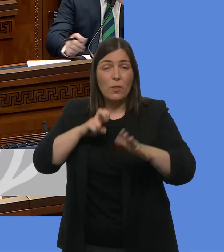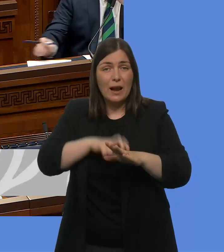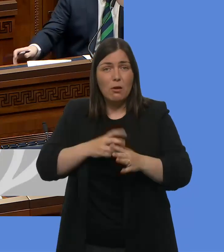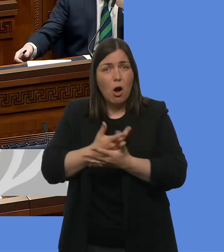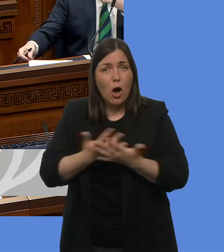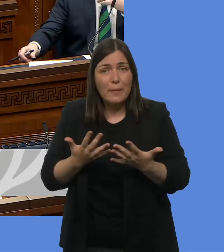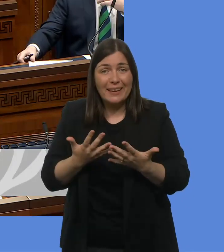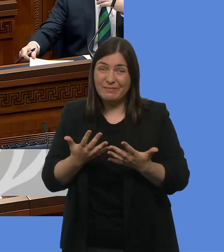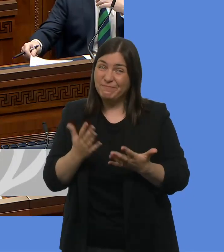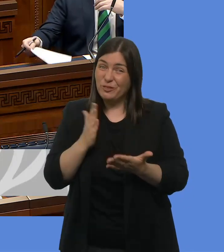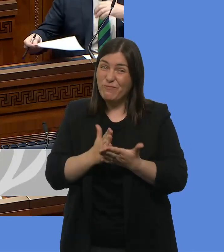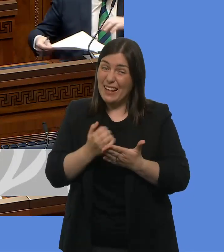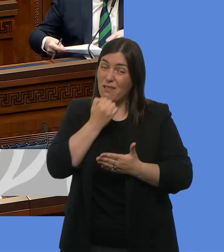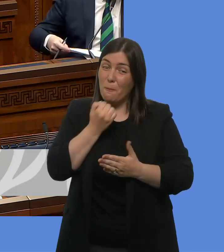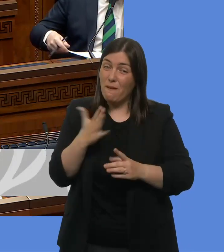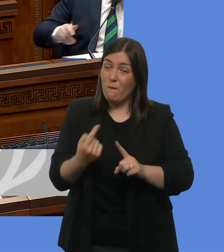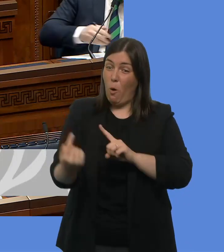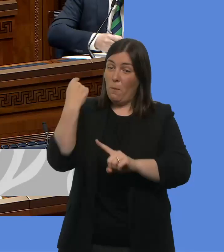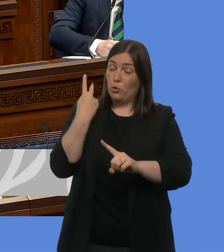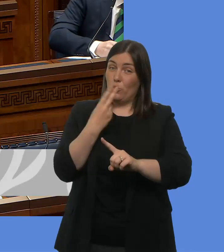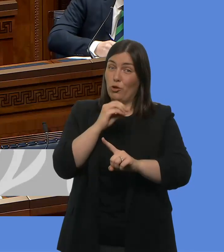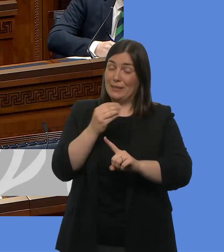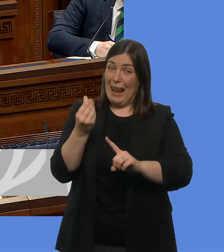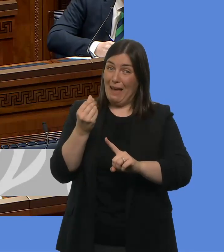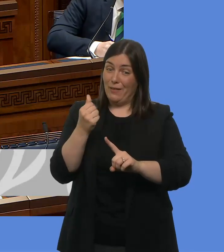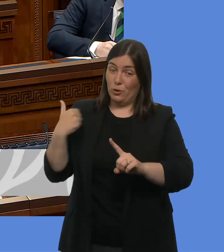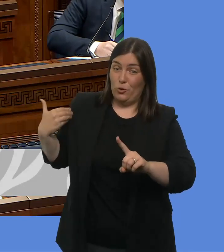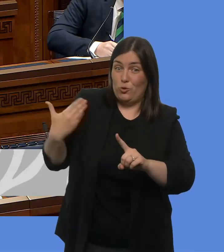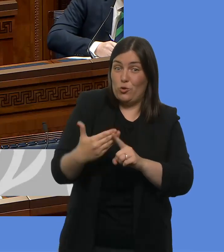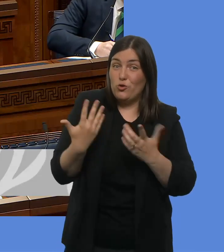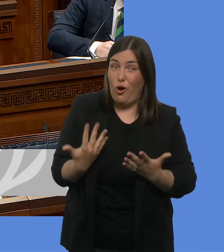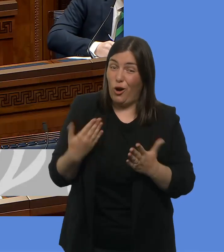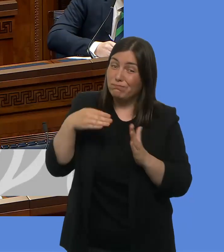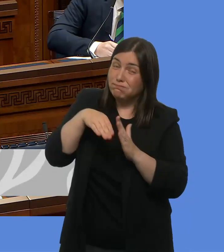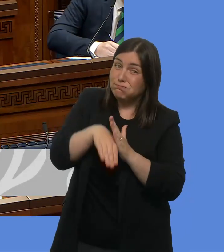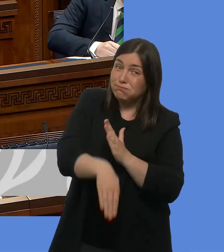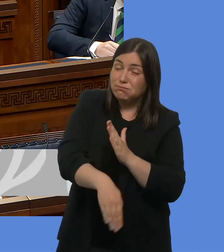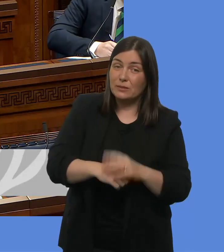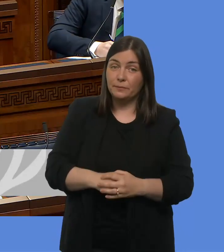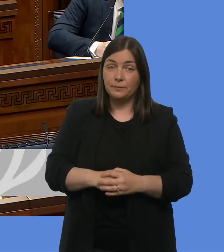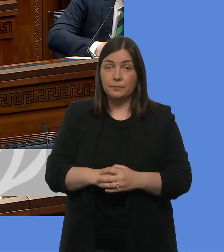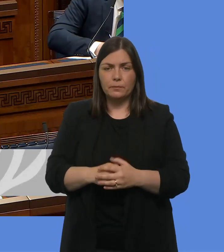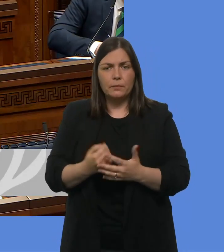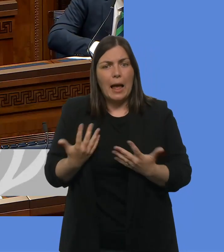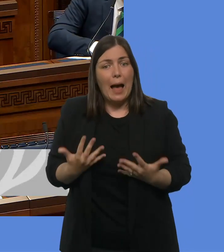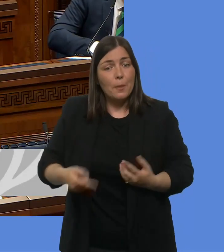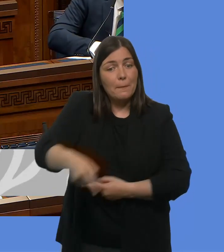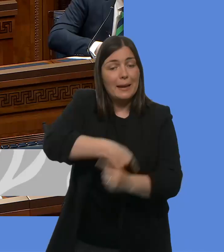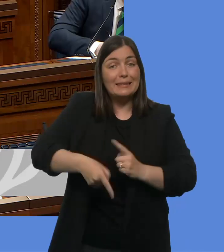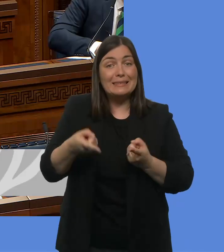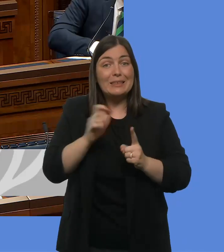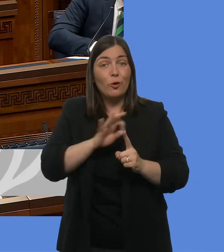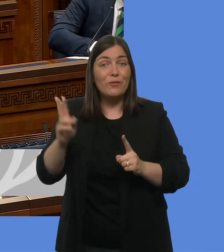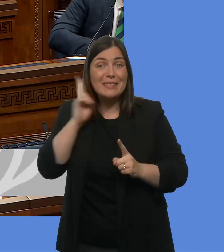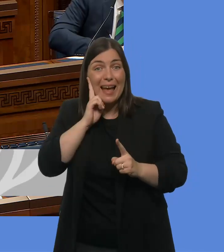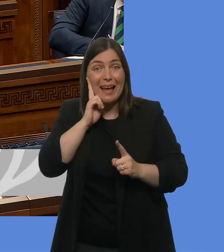since 2011, with 30% of the current workforce expected to retire within the next decade. And there is a pressing